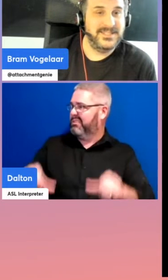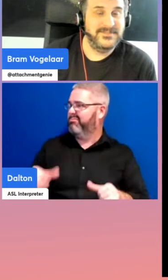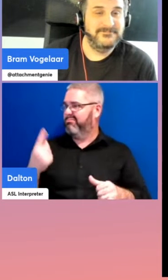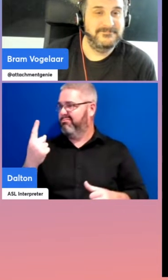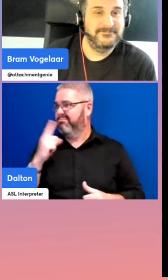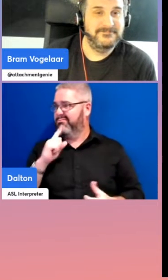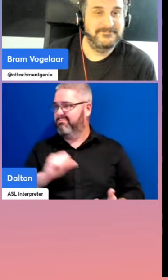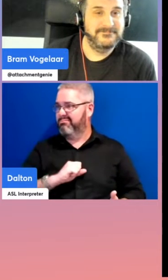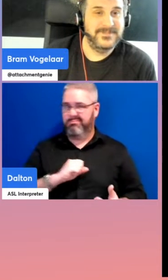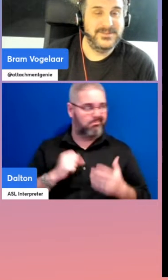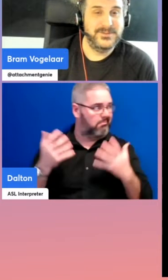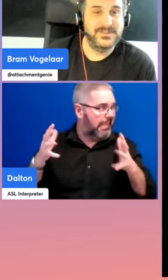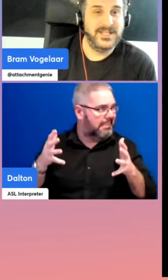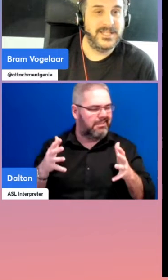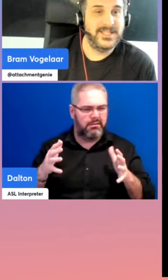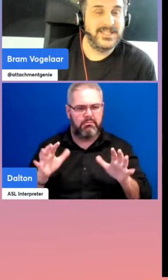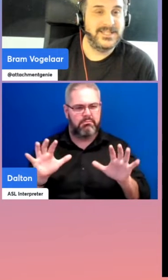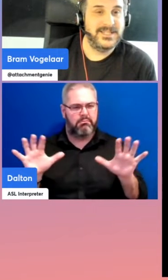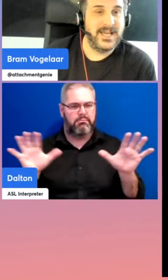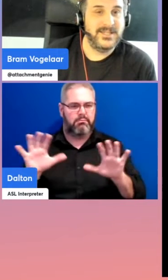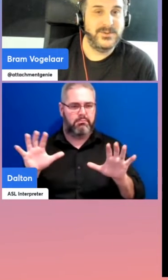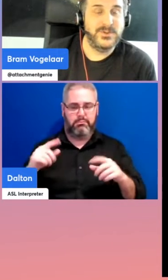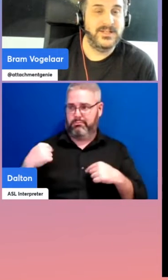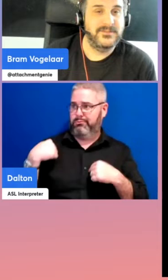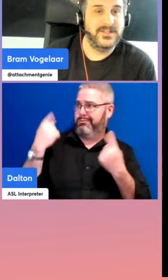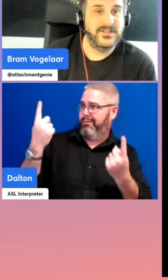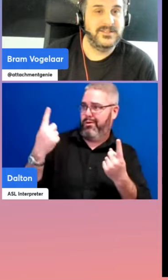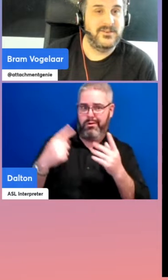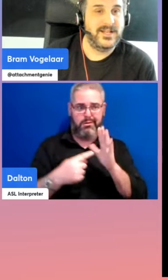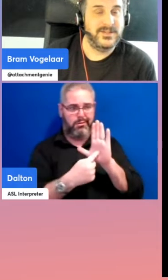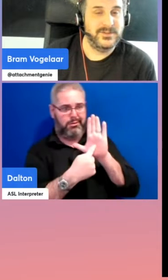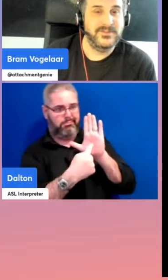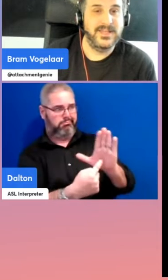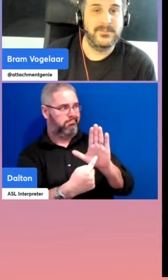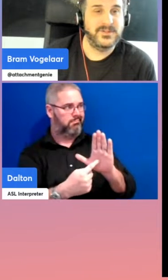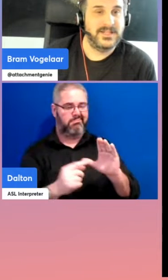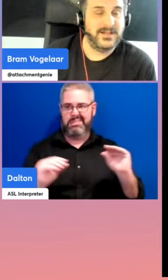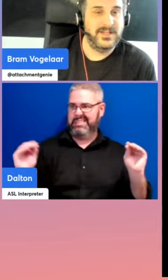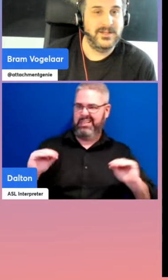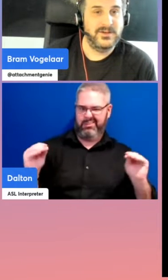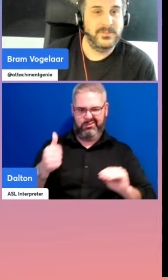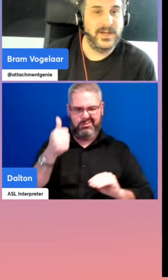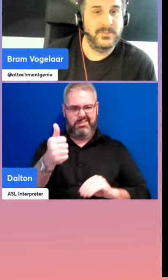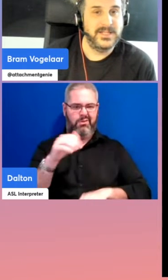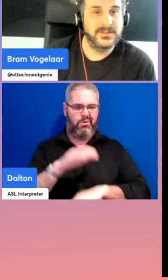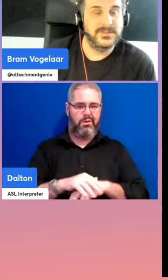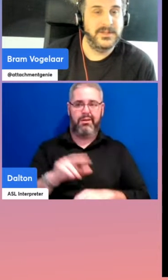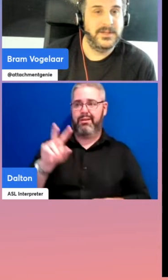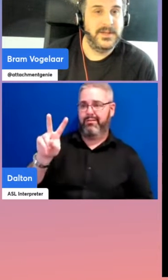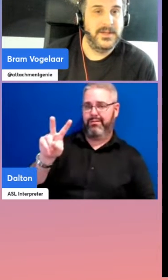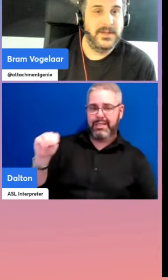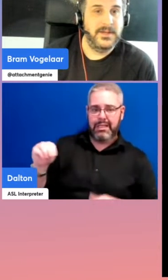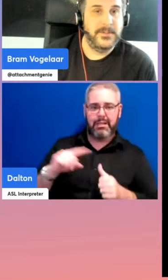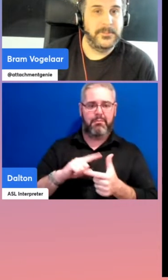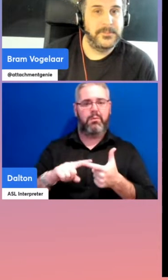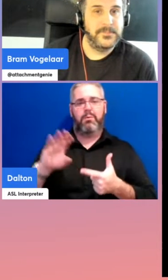I've actually introduced nothing that you couldn't have done directly on the VM or directly on bare metal.